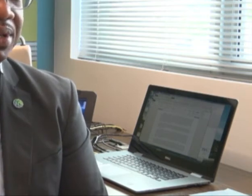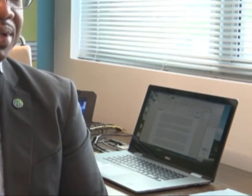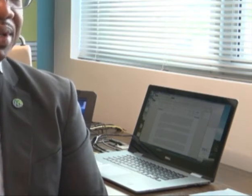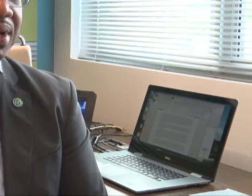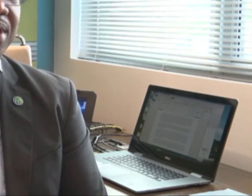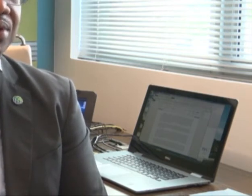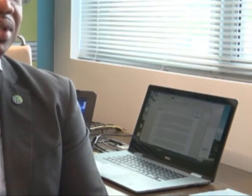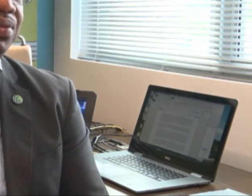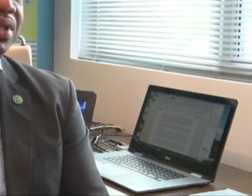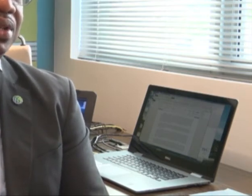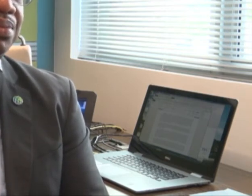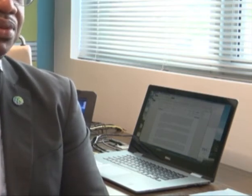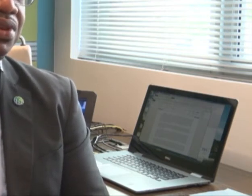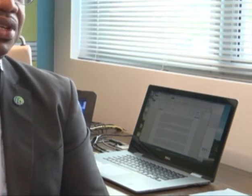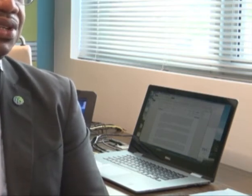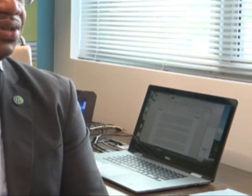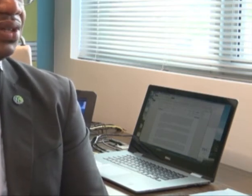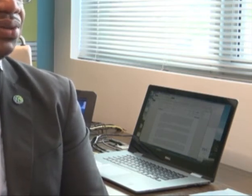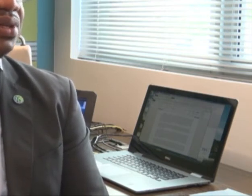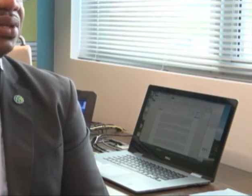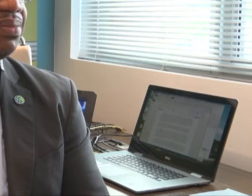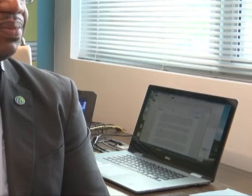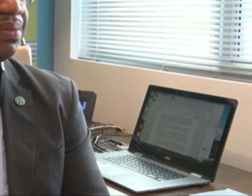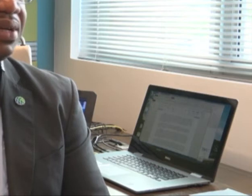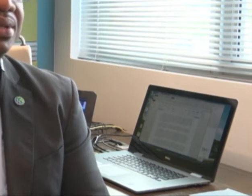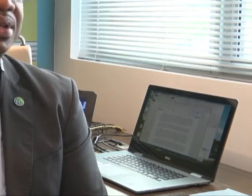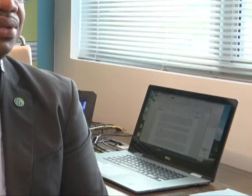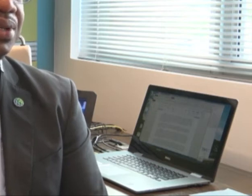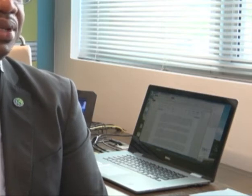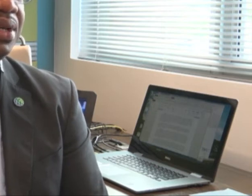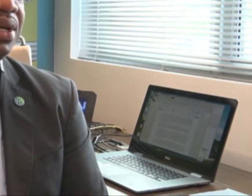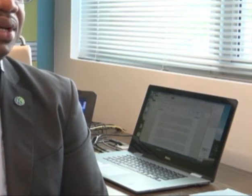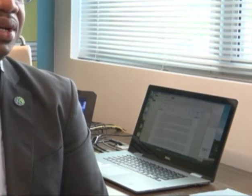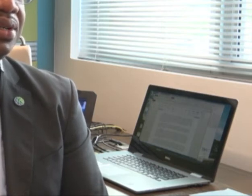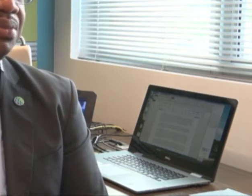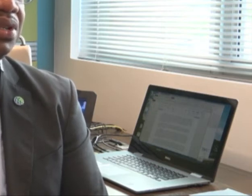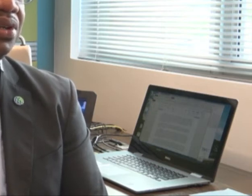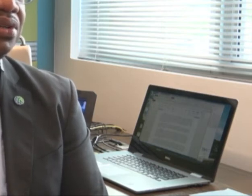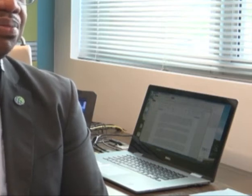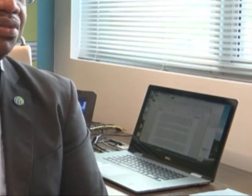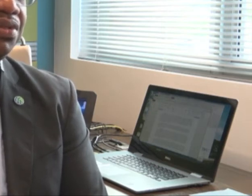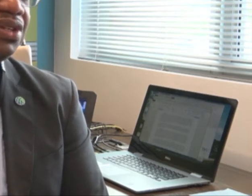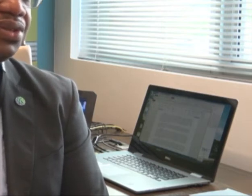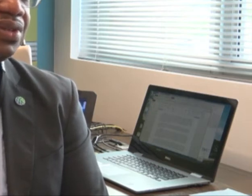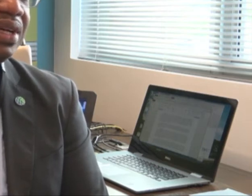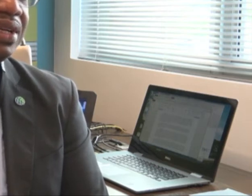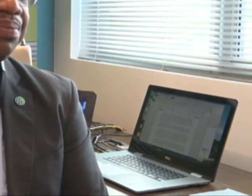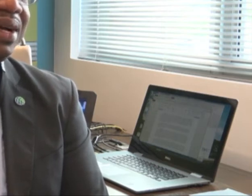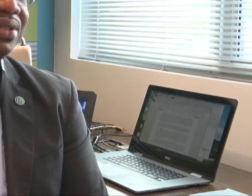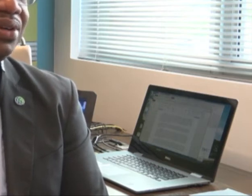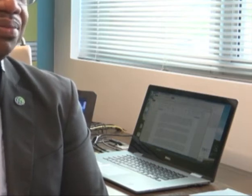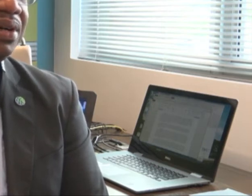with over the past year, to deal with a number of other issues, including PMAS, including some of the other peripheral issues